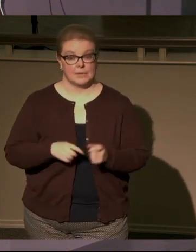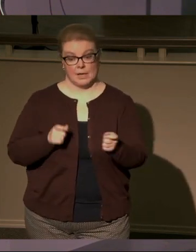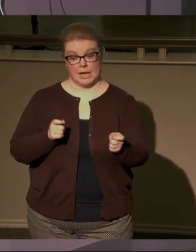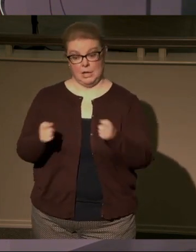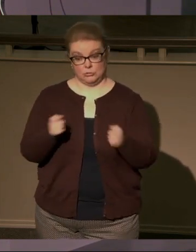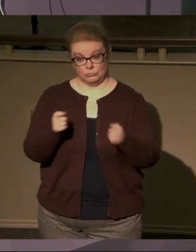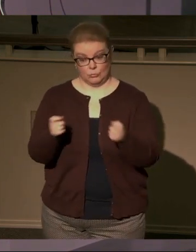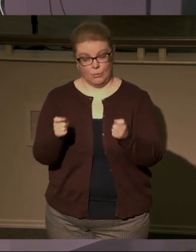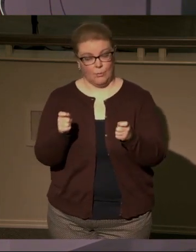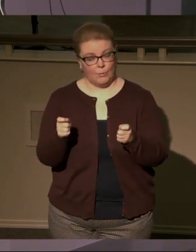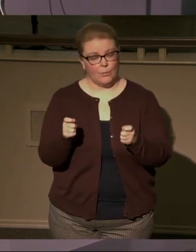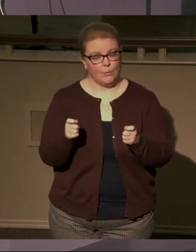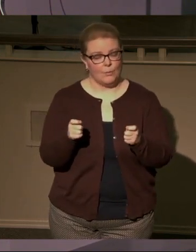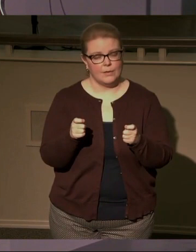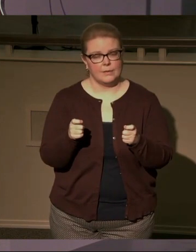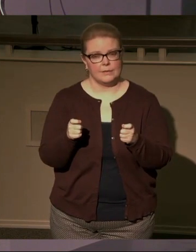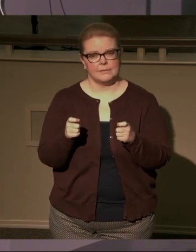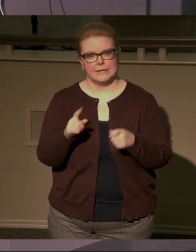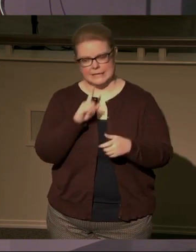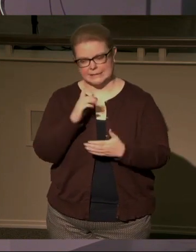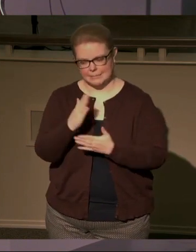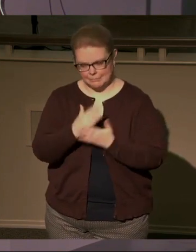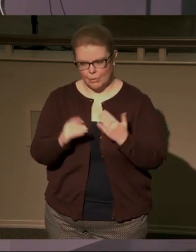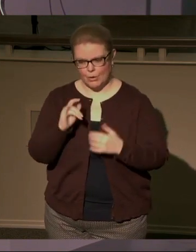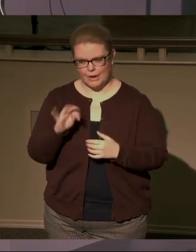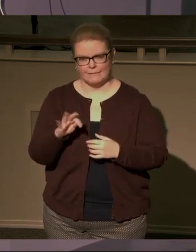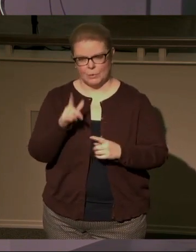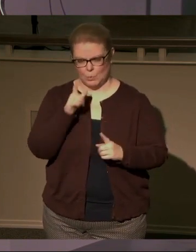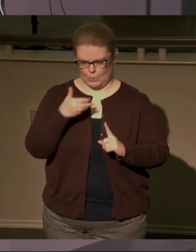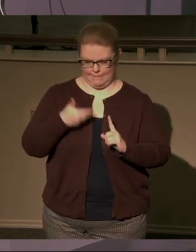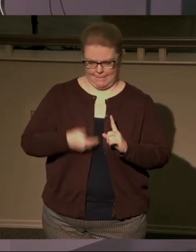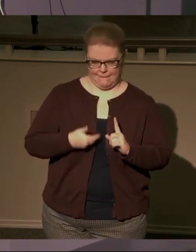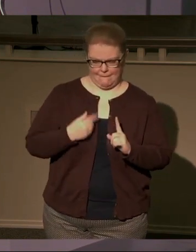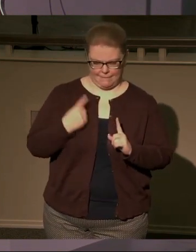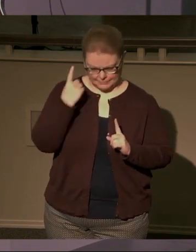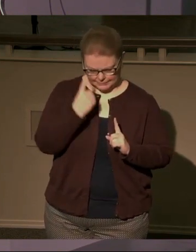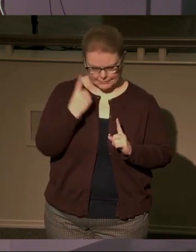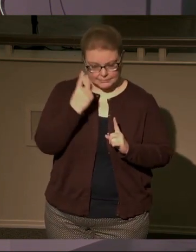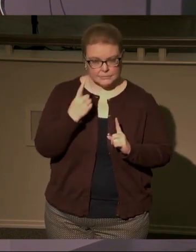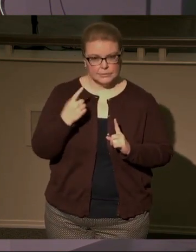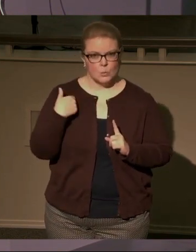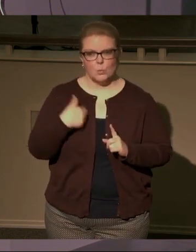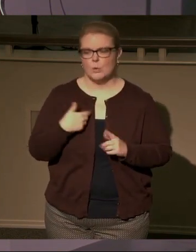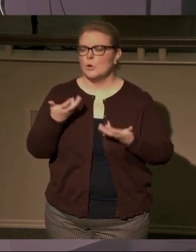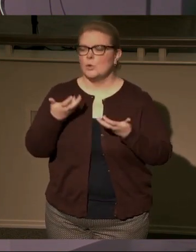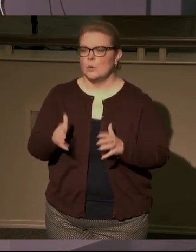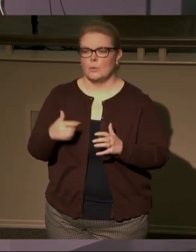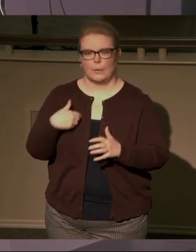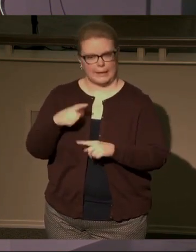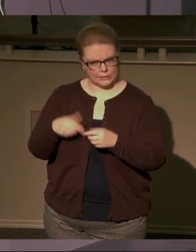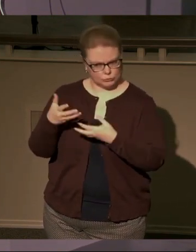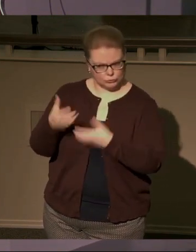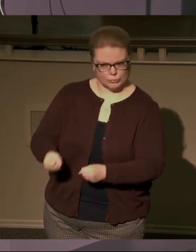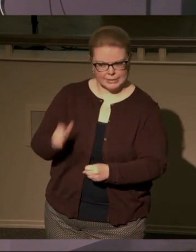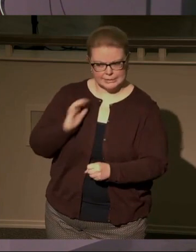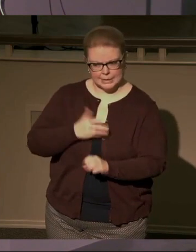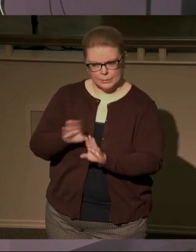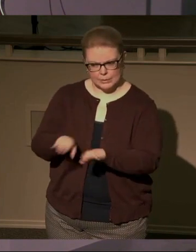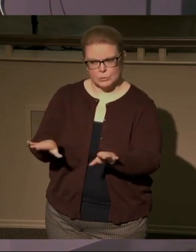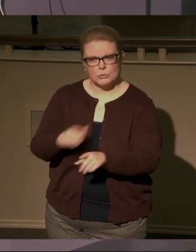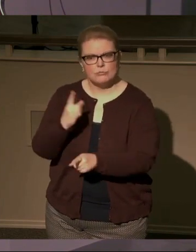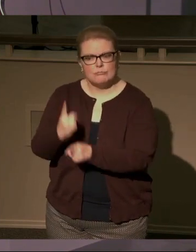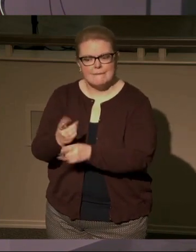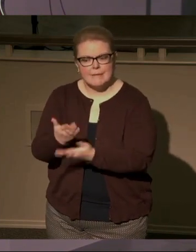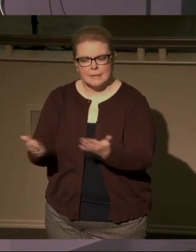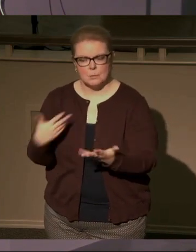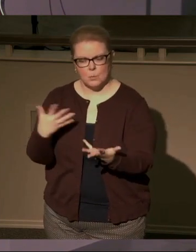Control is a part of the Who Am I question, because we don't want our kids, we can't trust our kids to do the right things, so we want